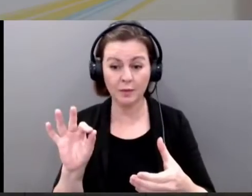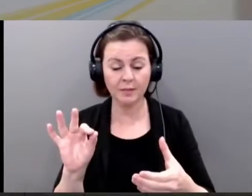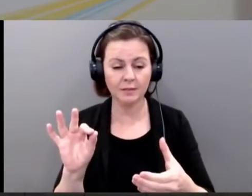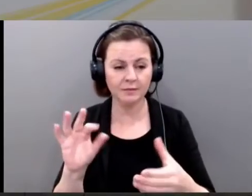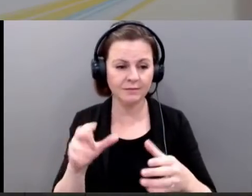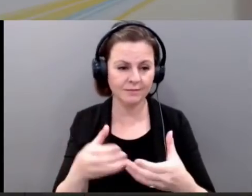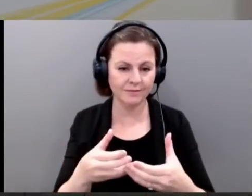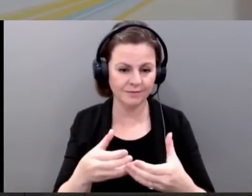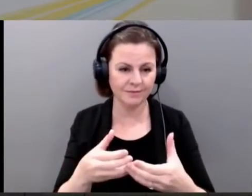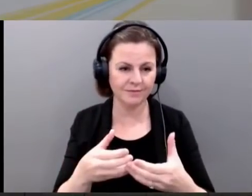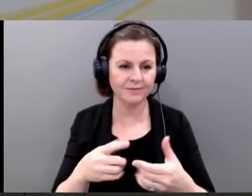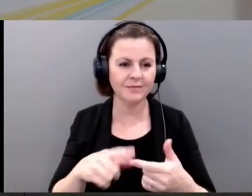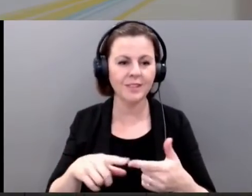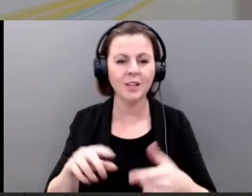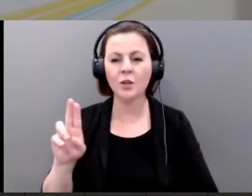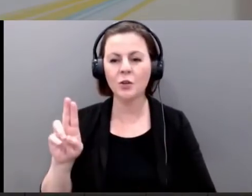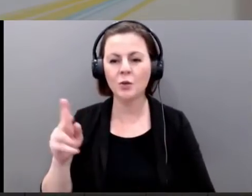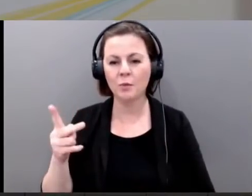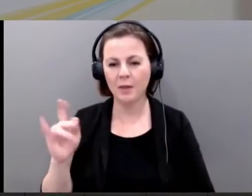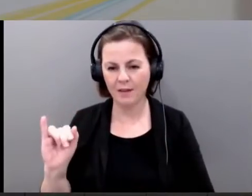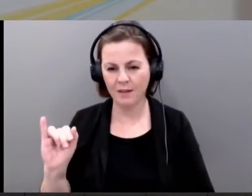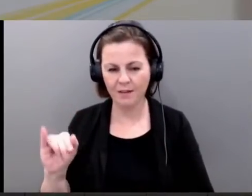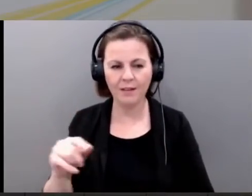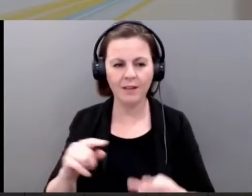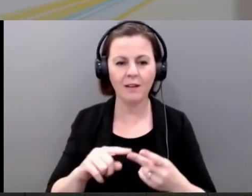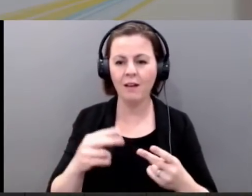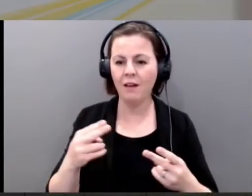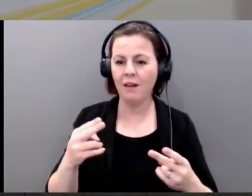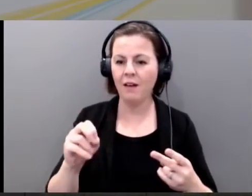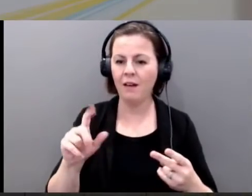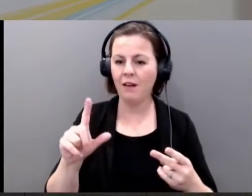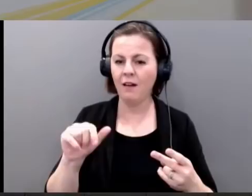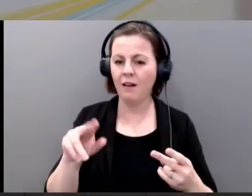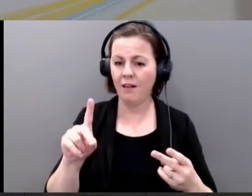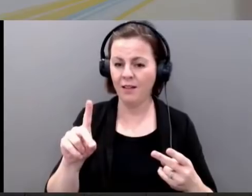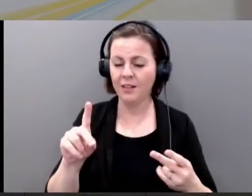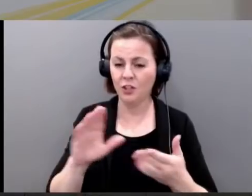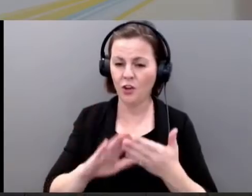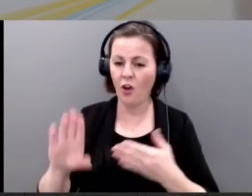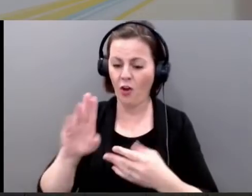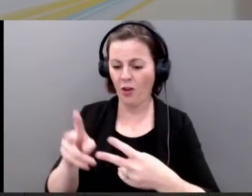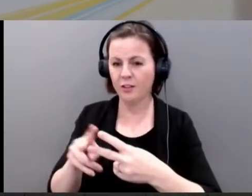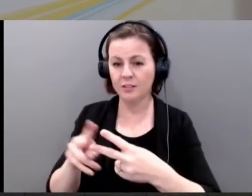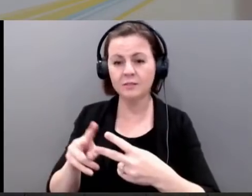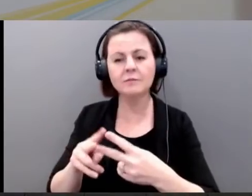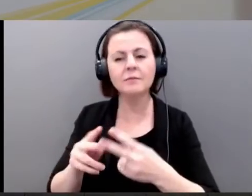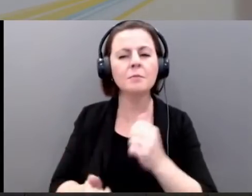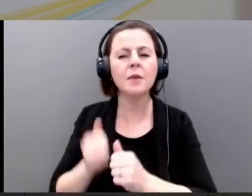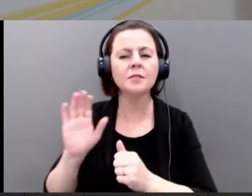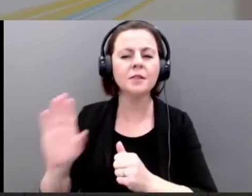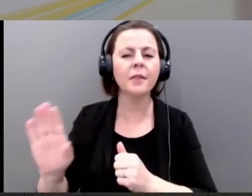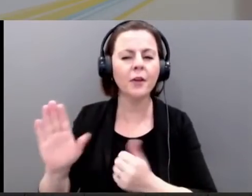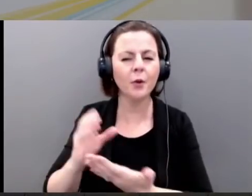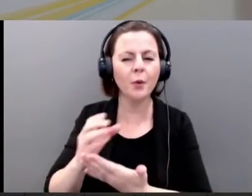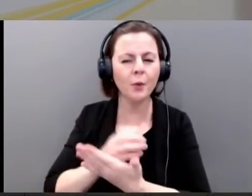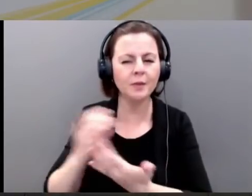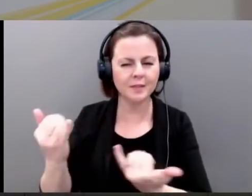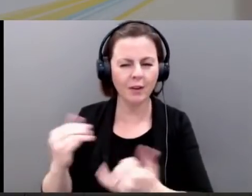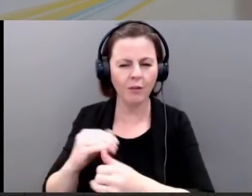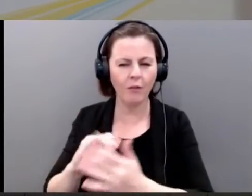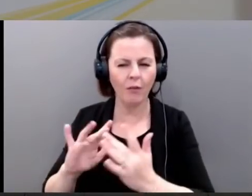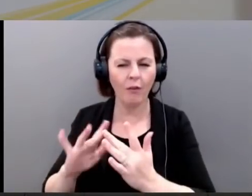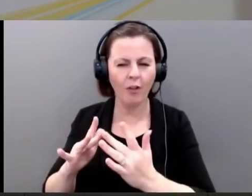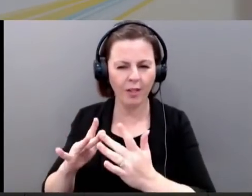Holland College and UPI have a fair portion of their programming online right now. Why